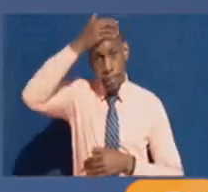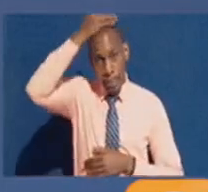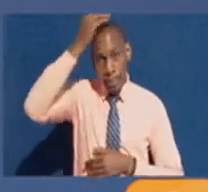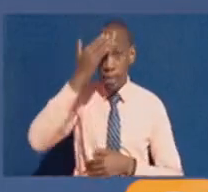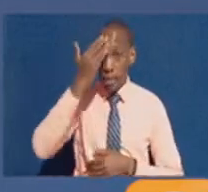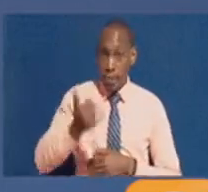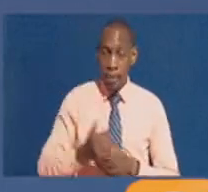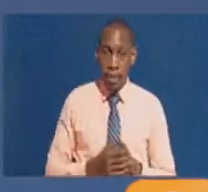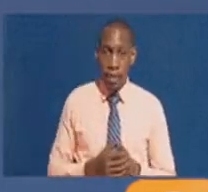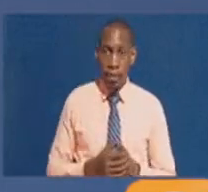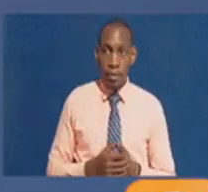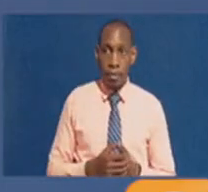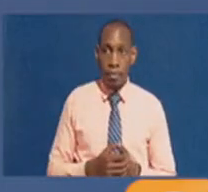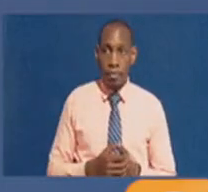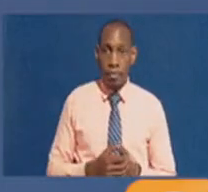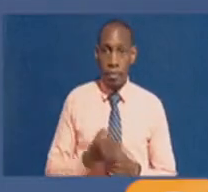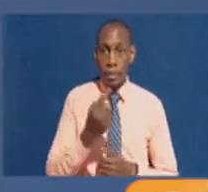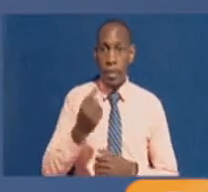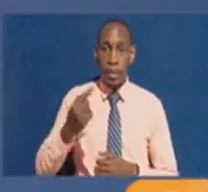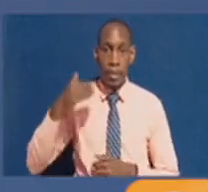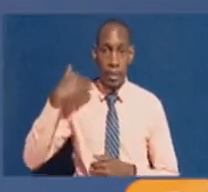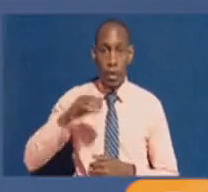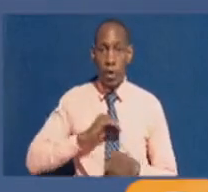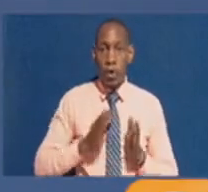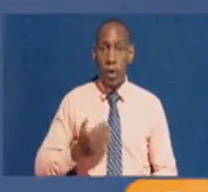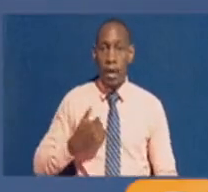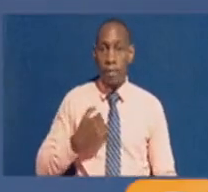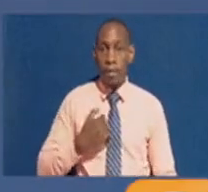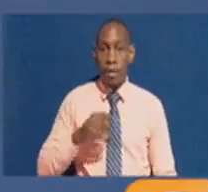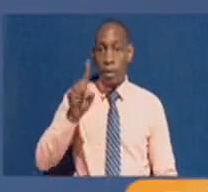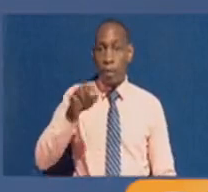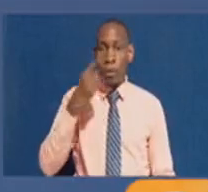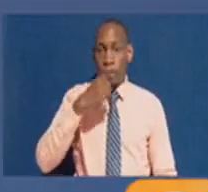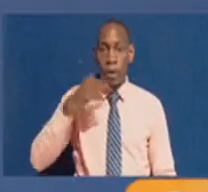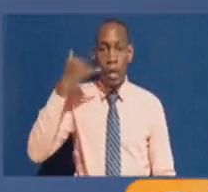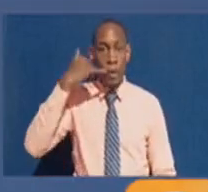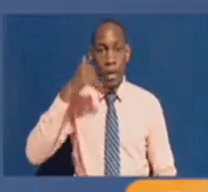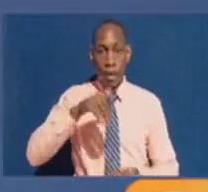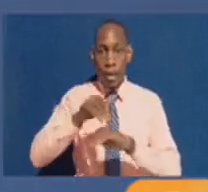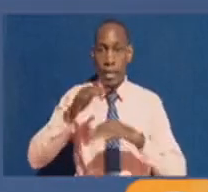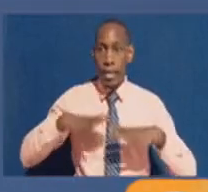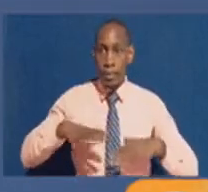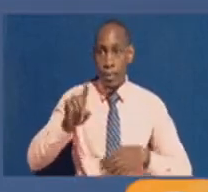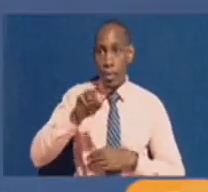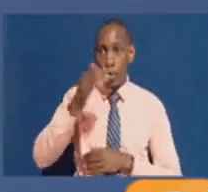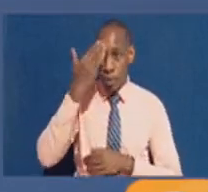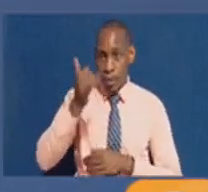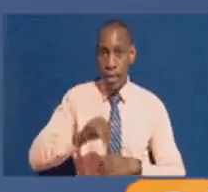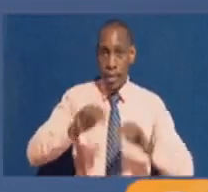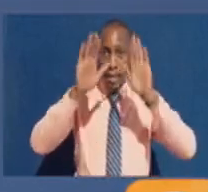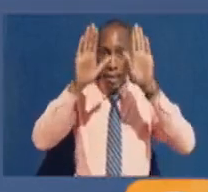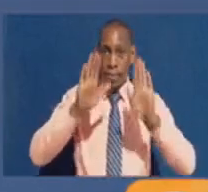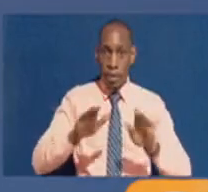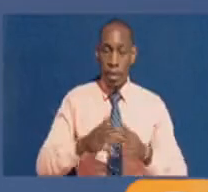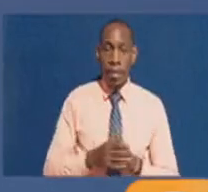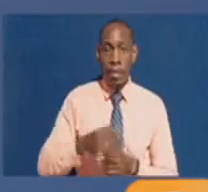Because in every dog has an owner. Who was making calls? Who had sent all those people? So why is that important? It's